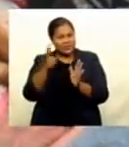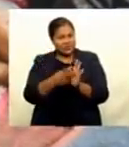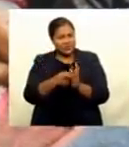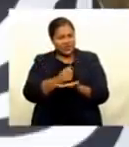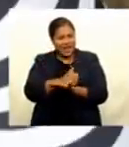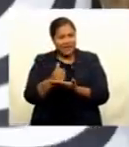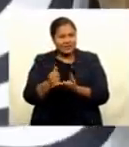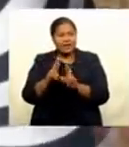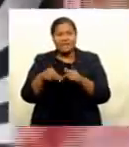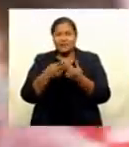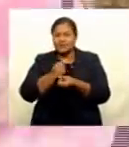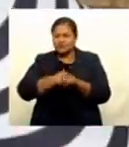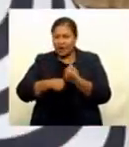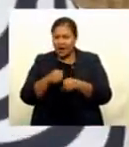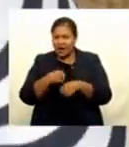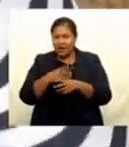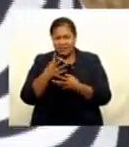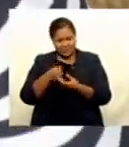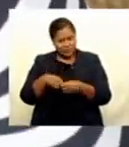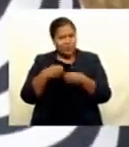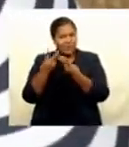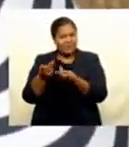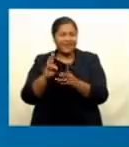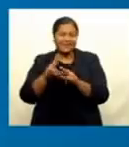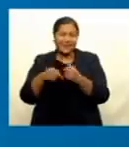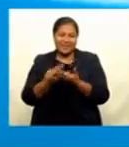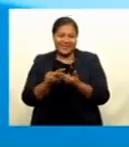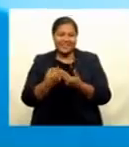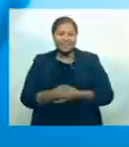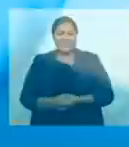and families struggling to meet daily needs.